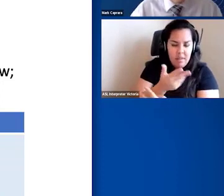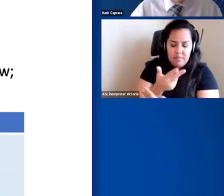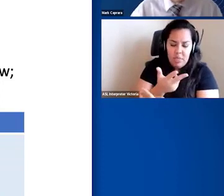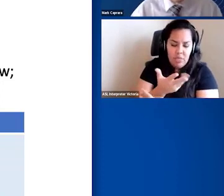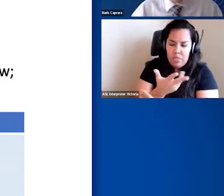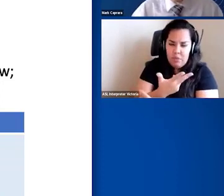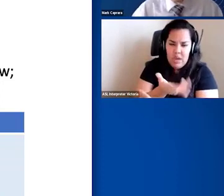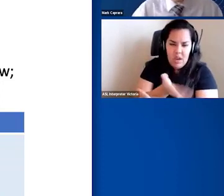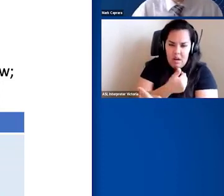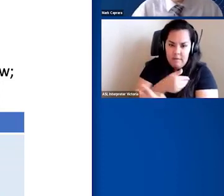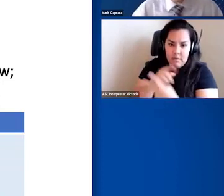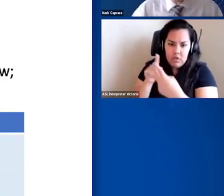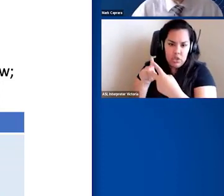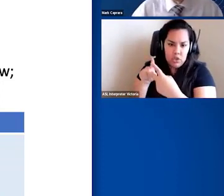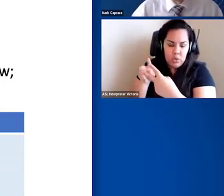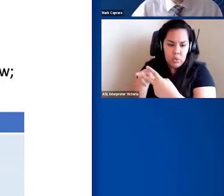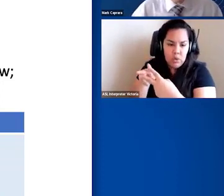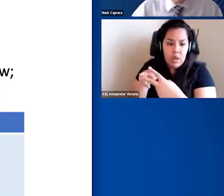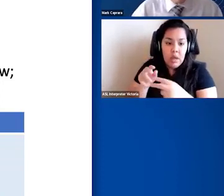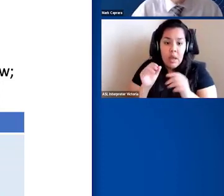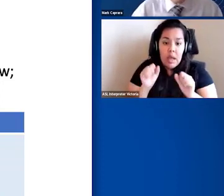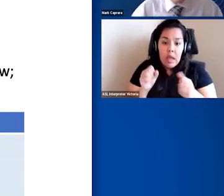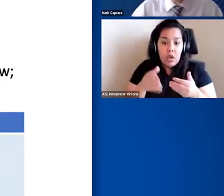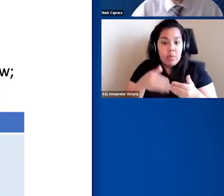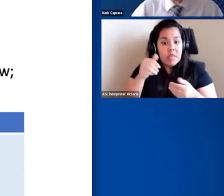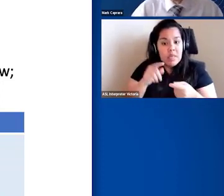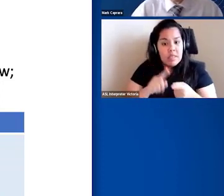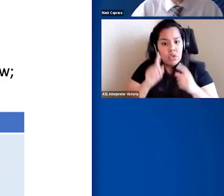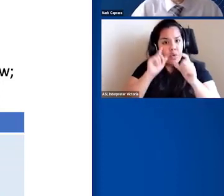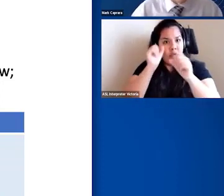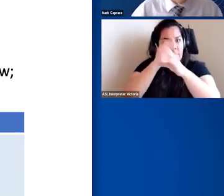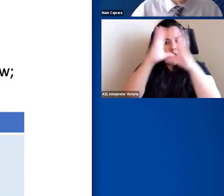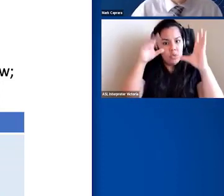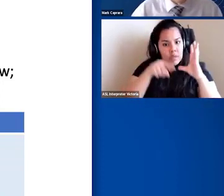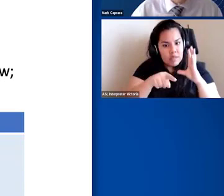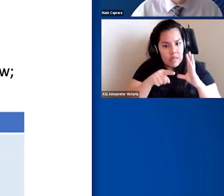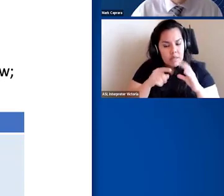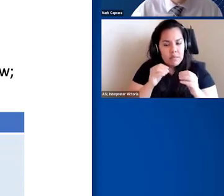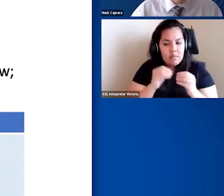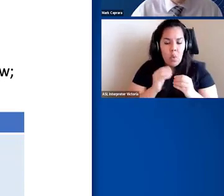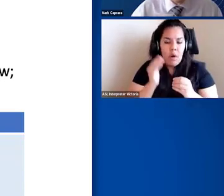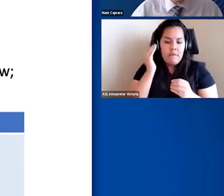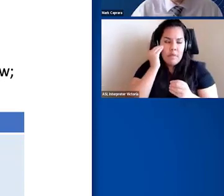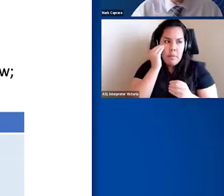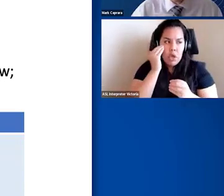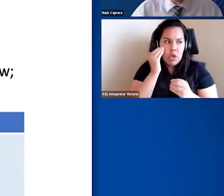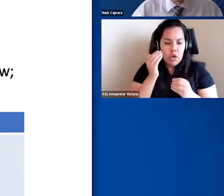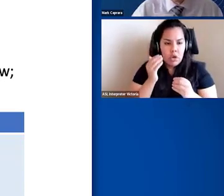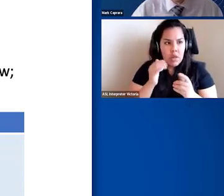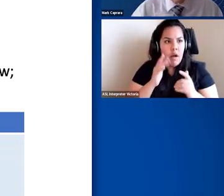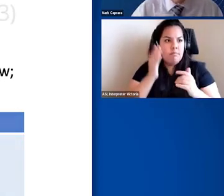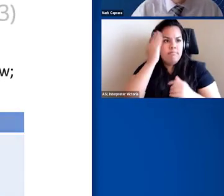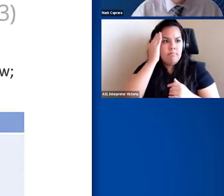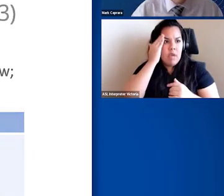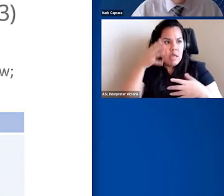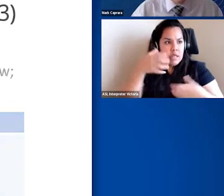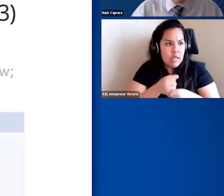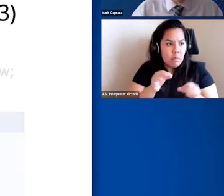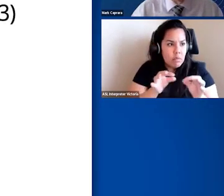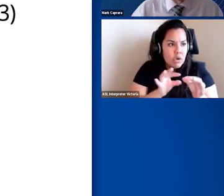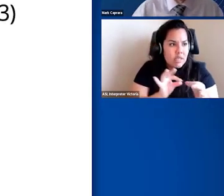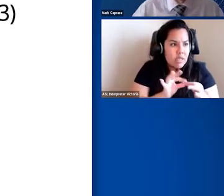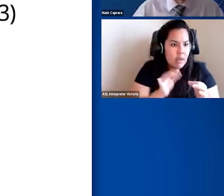It can be easier to visualize this framework in a familiar way, such as what your summary statement would look like in the new framework. And